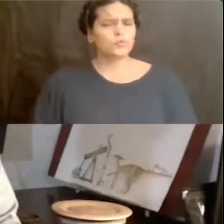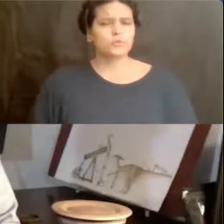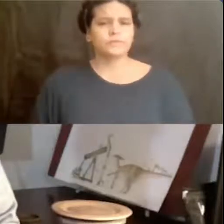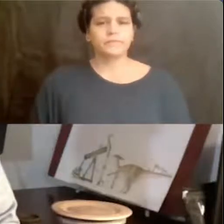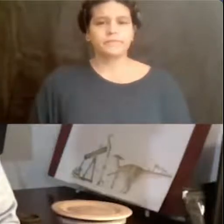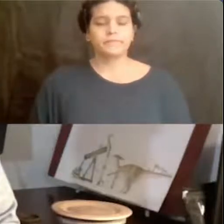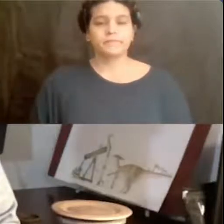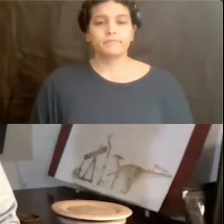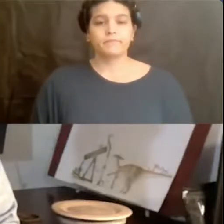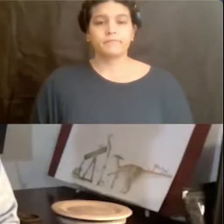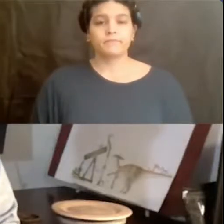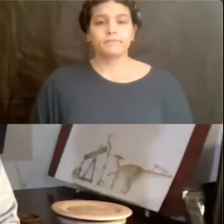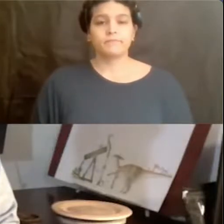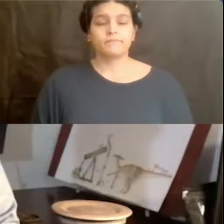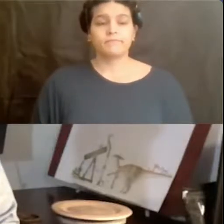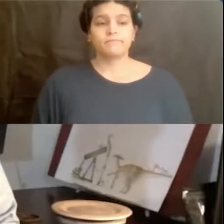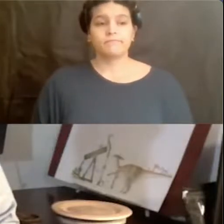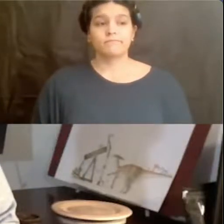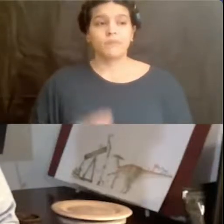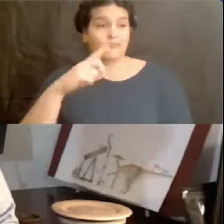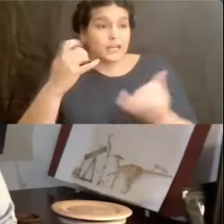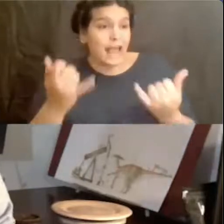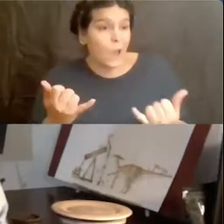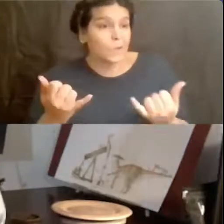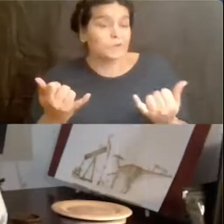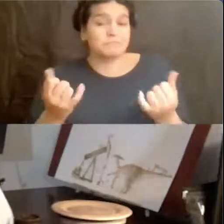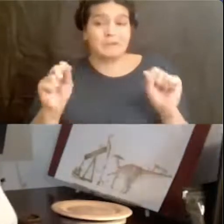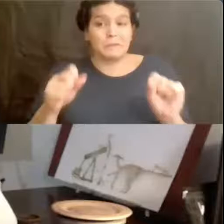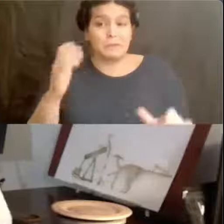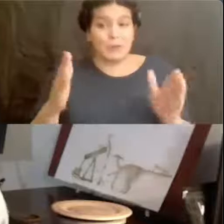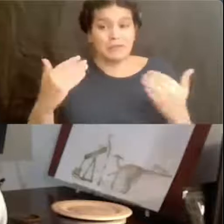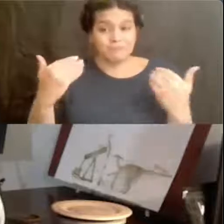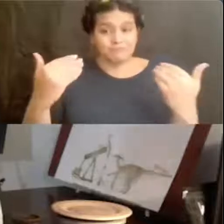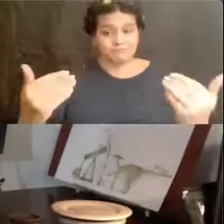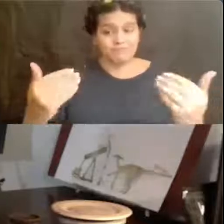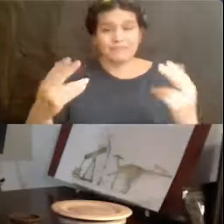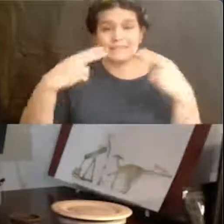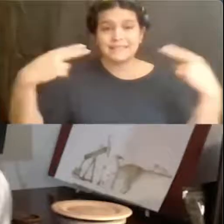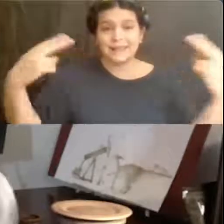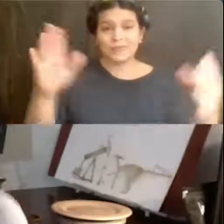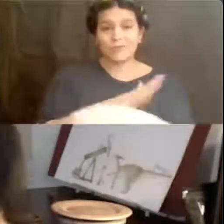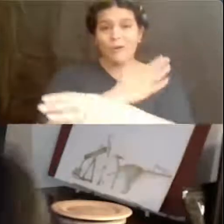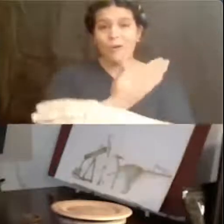However, for now, I can probably sing a song. I